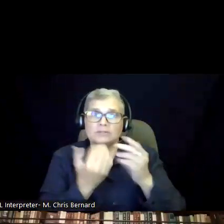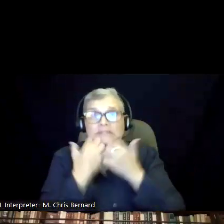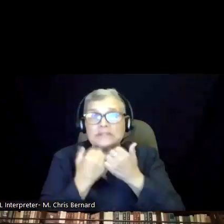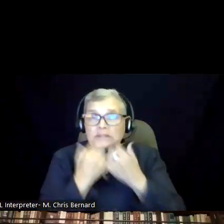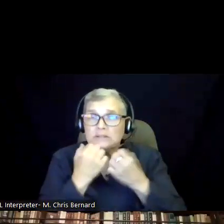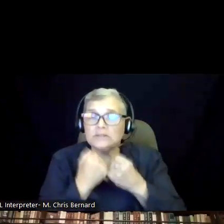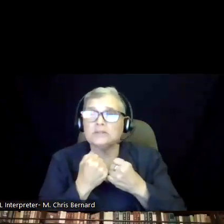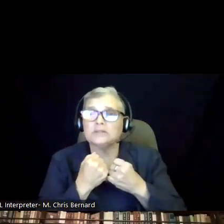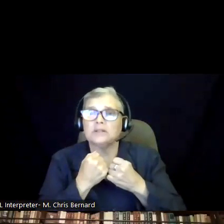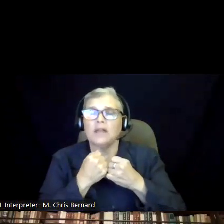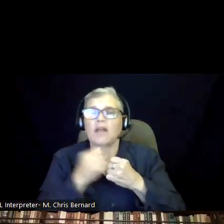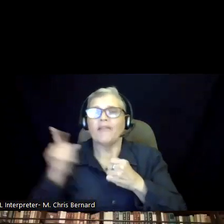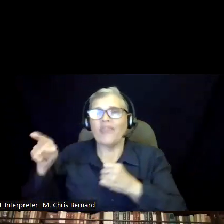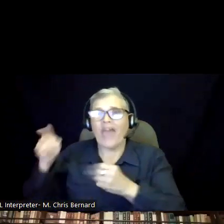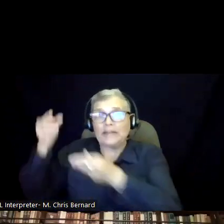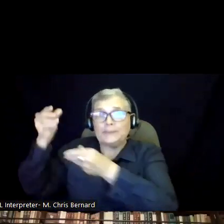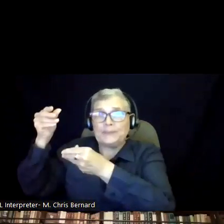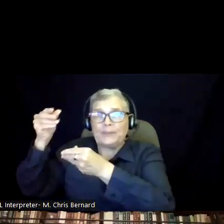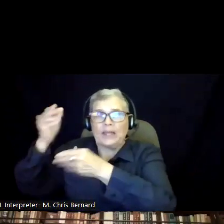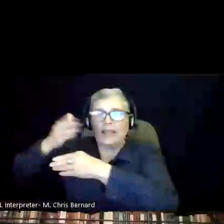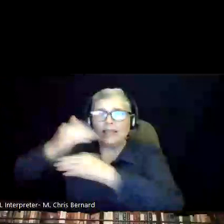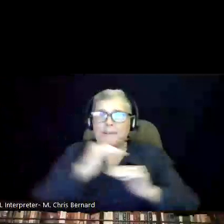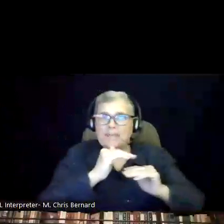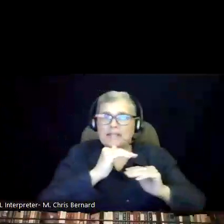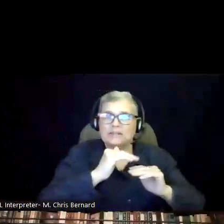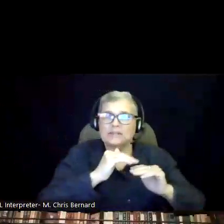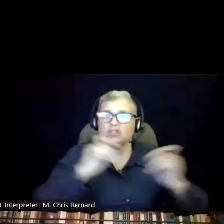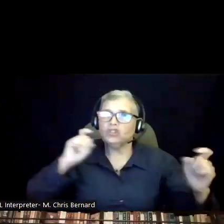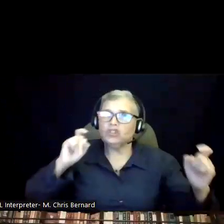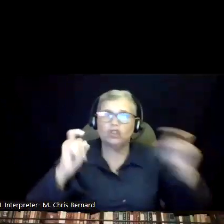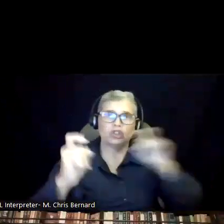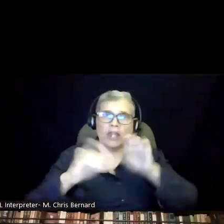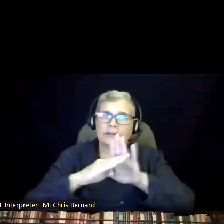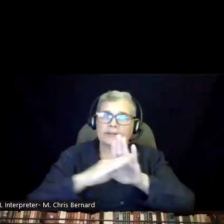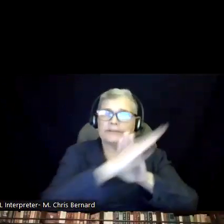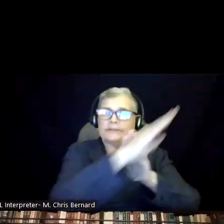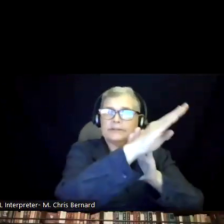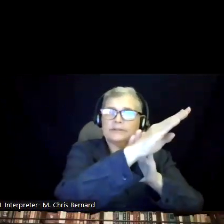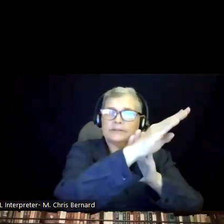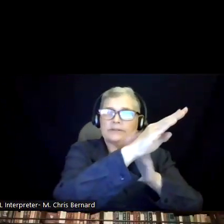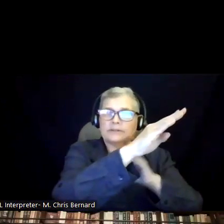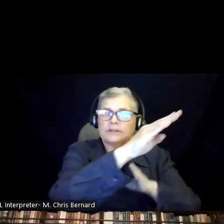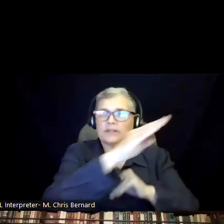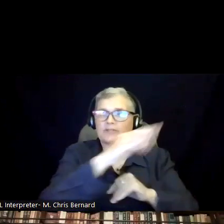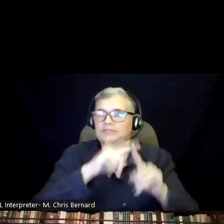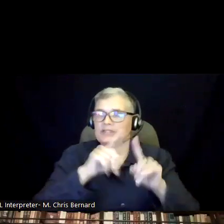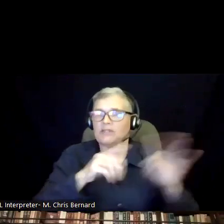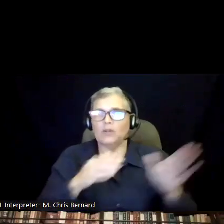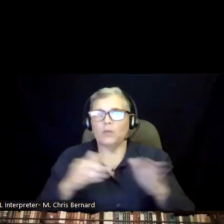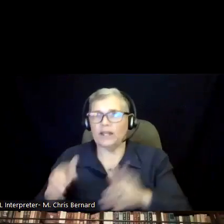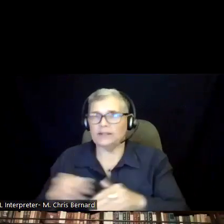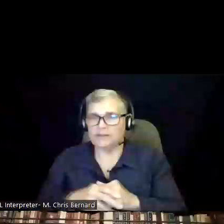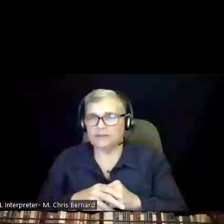That it holds us back from going forward in ways that can serve different species,